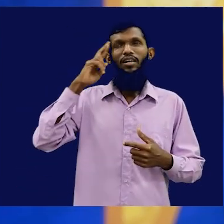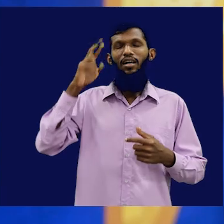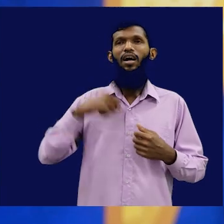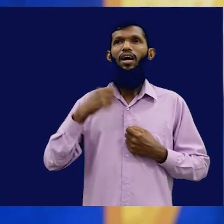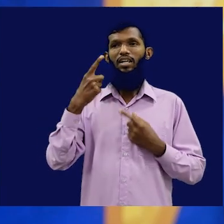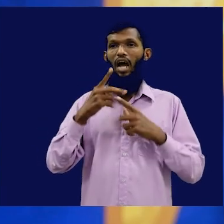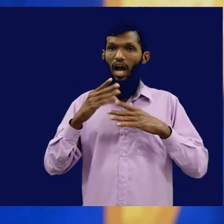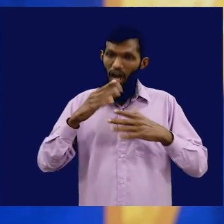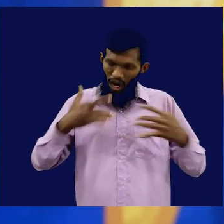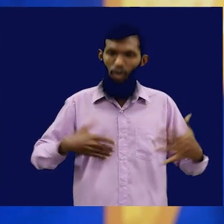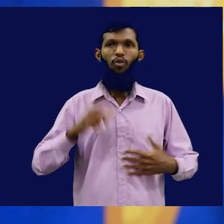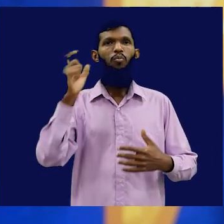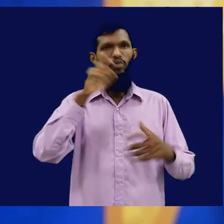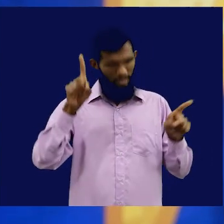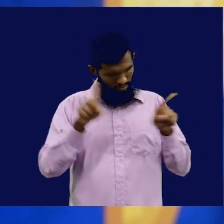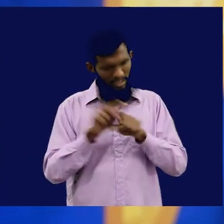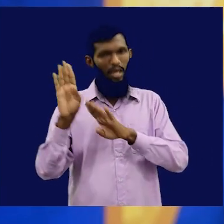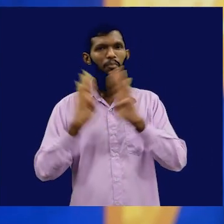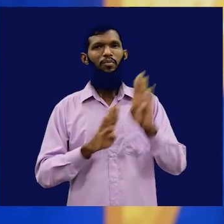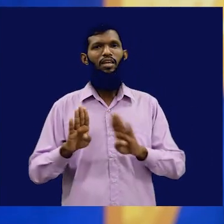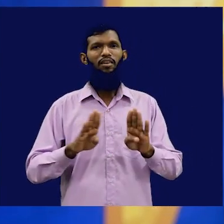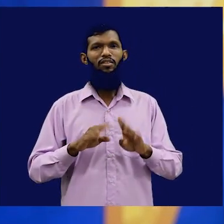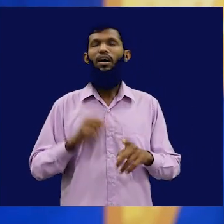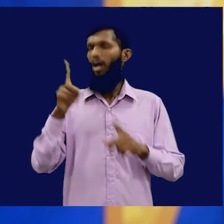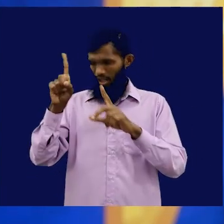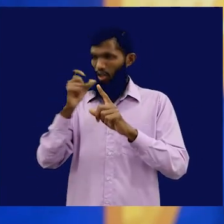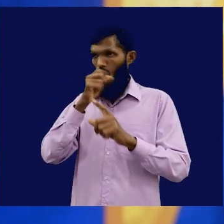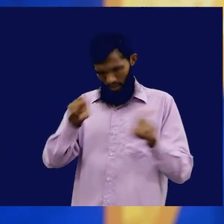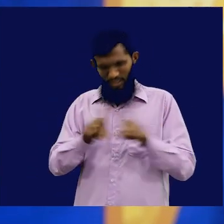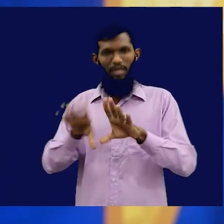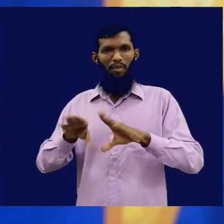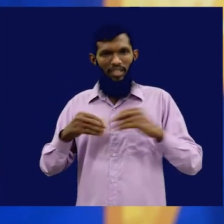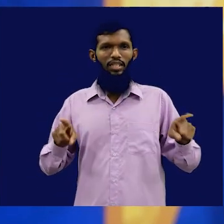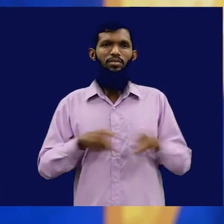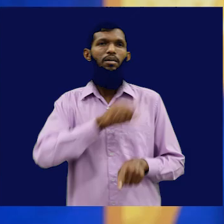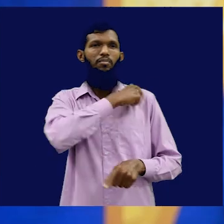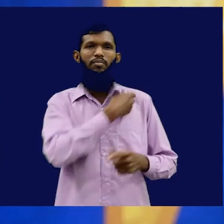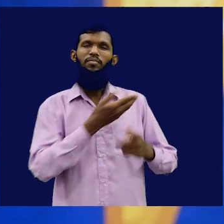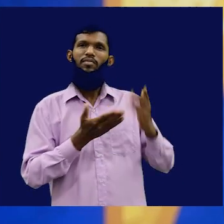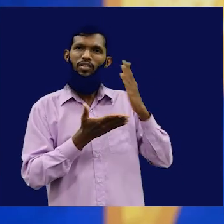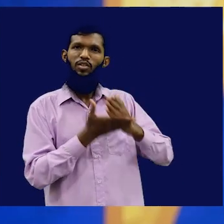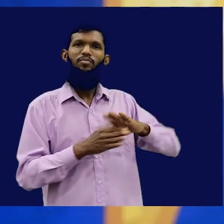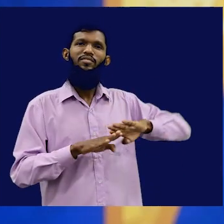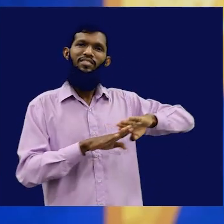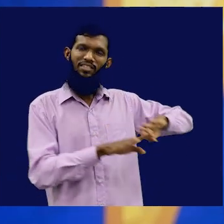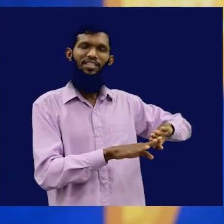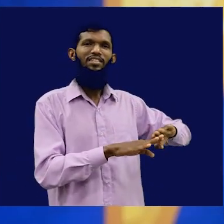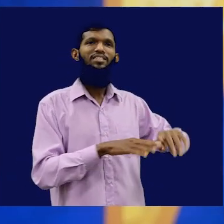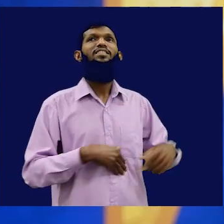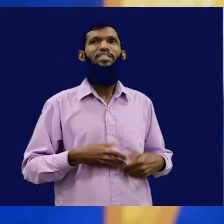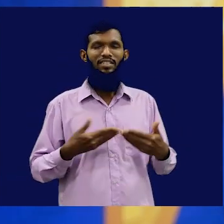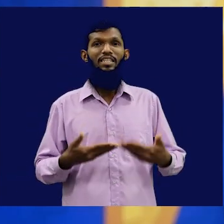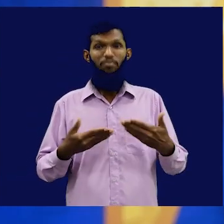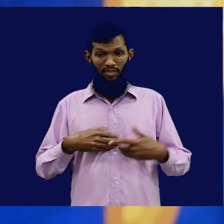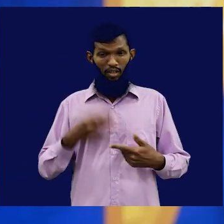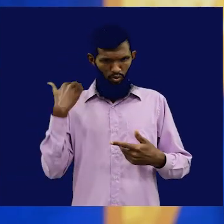this shows him how the Muslim should be. He trains himself to give up some things which are in principle halal, but Allah subhanahu wa